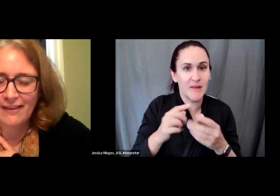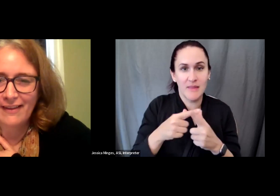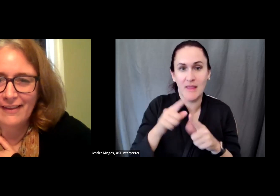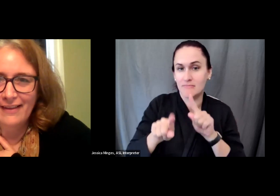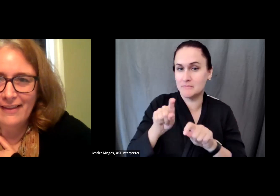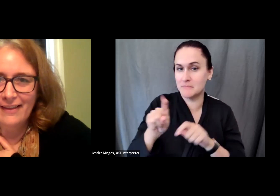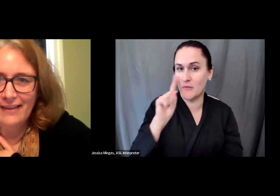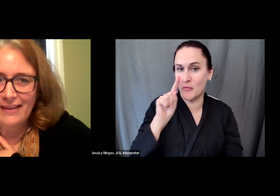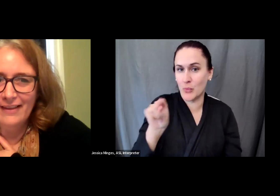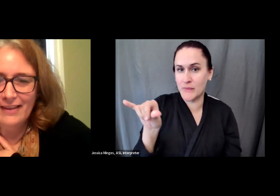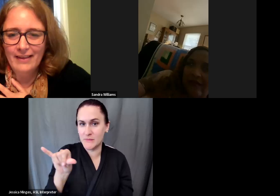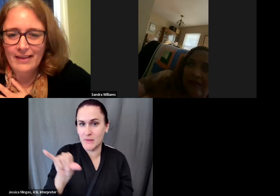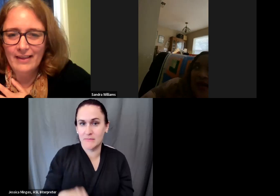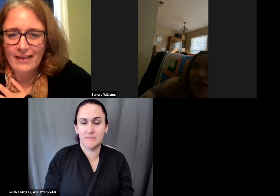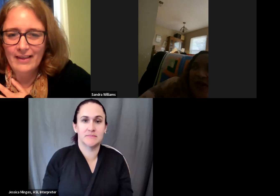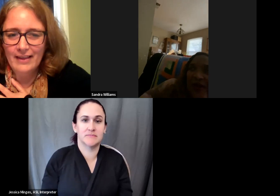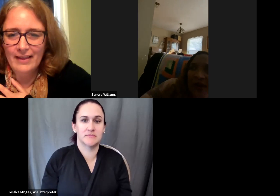well.